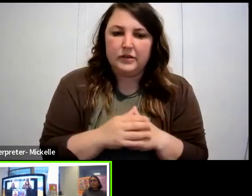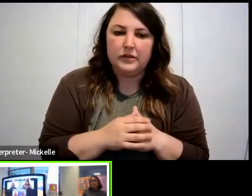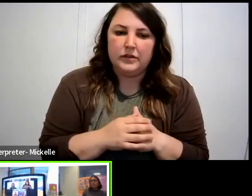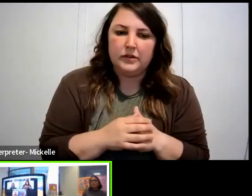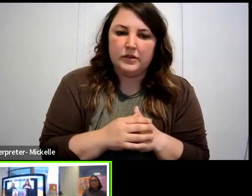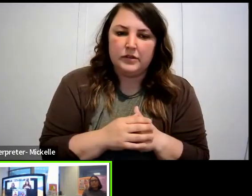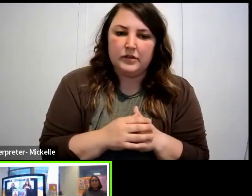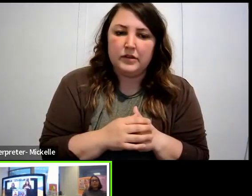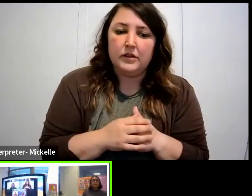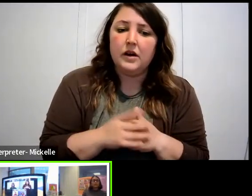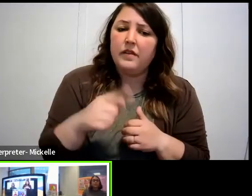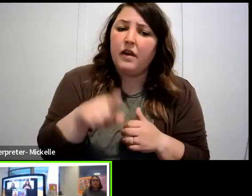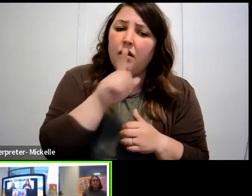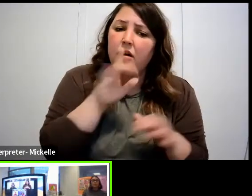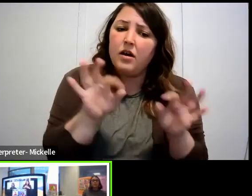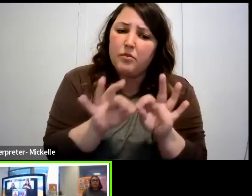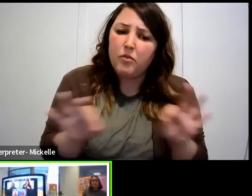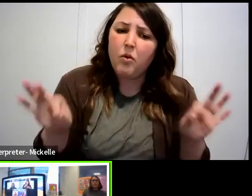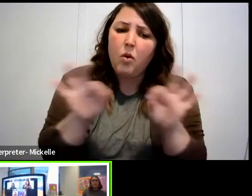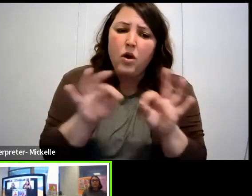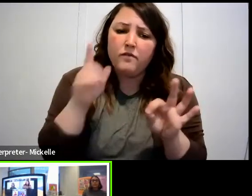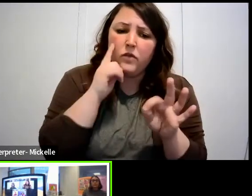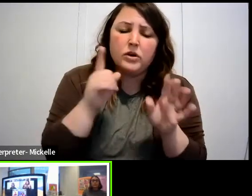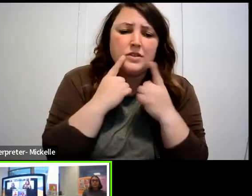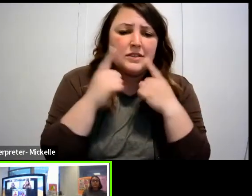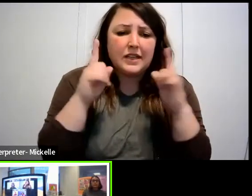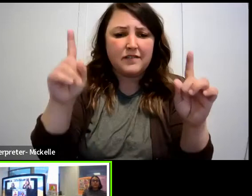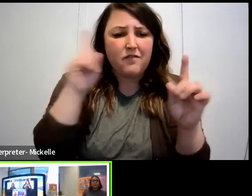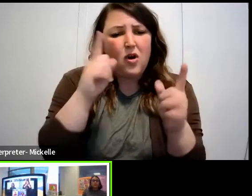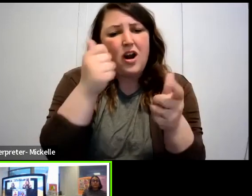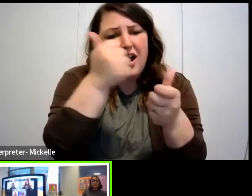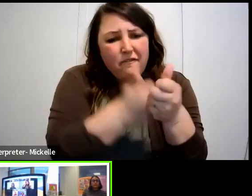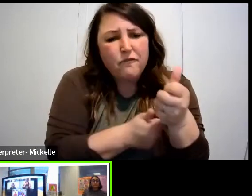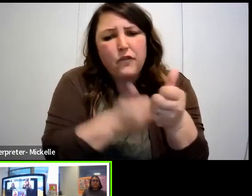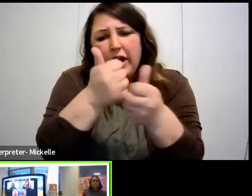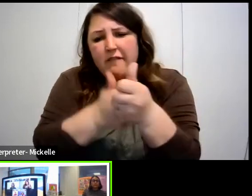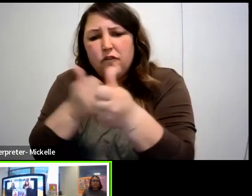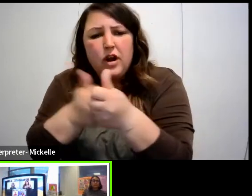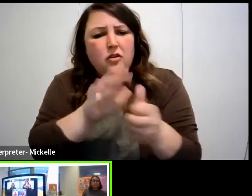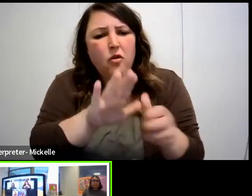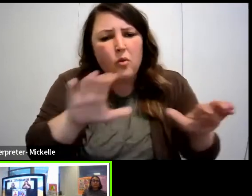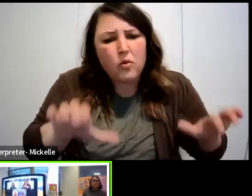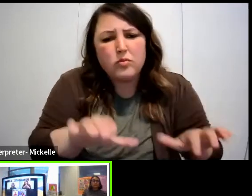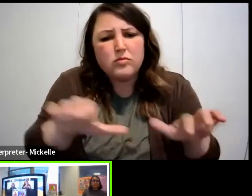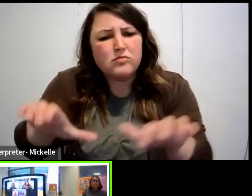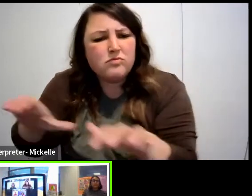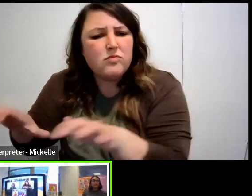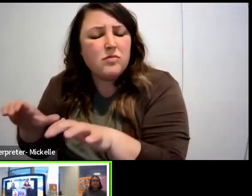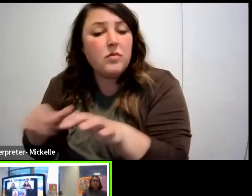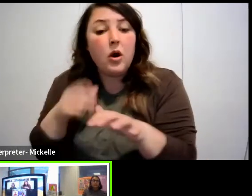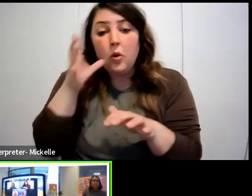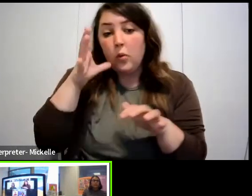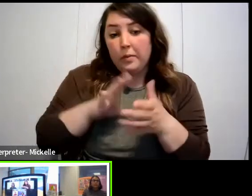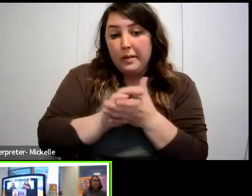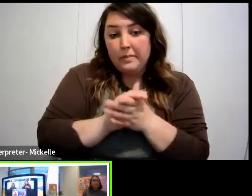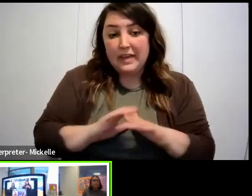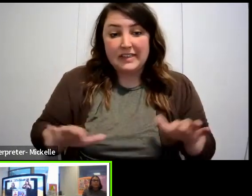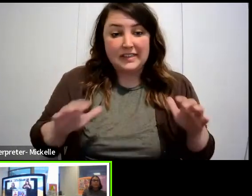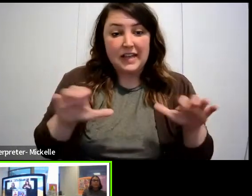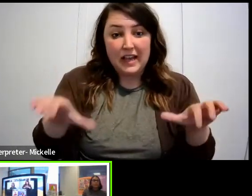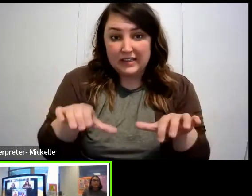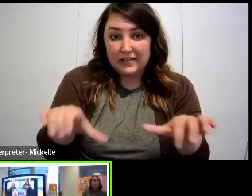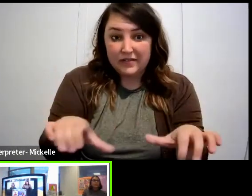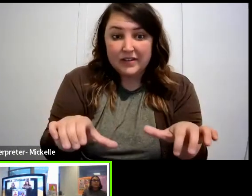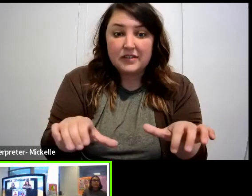women are critical to the success of every peace effort. Women peace activists, governments,